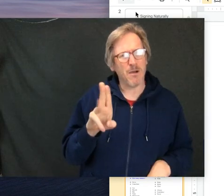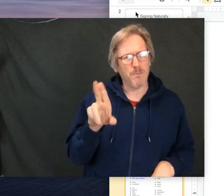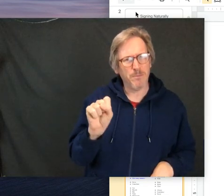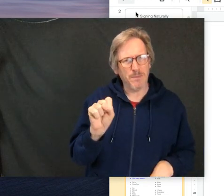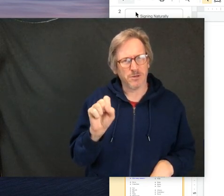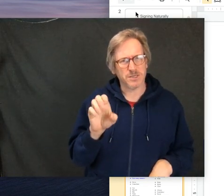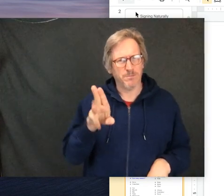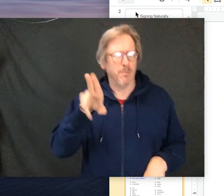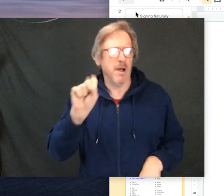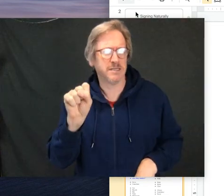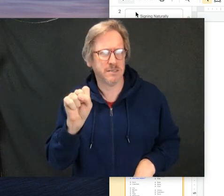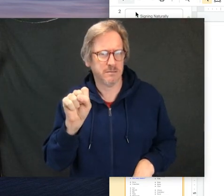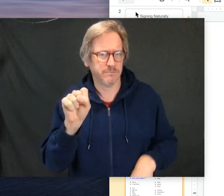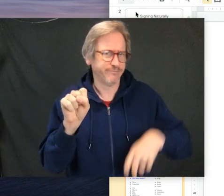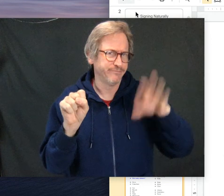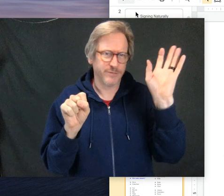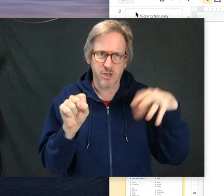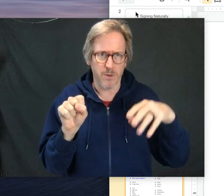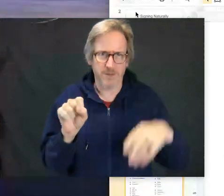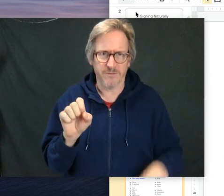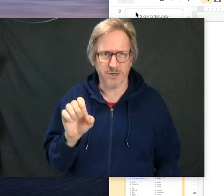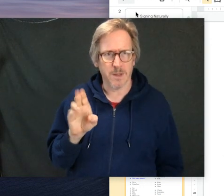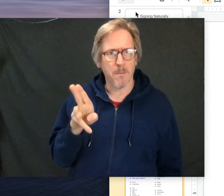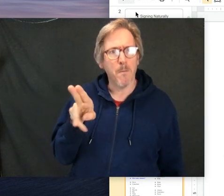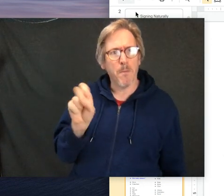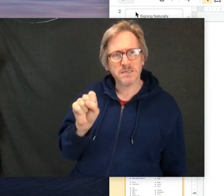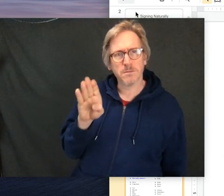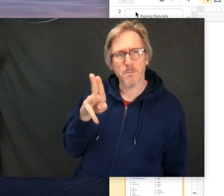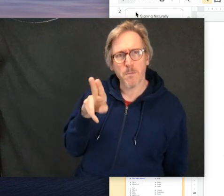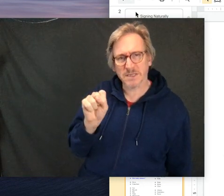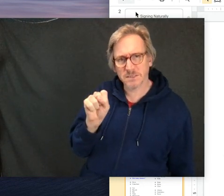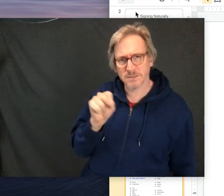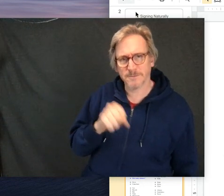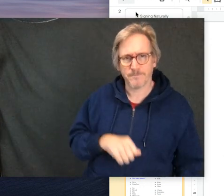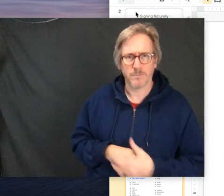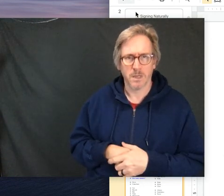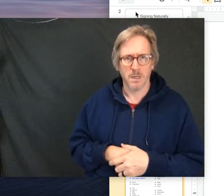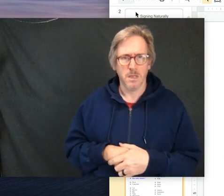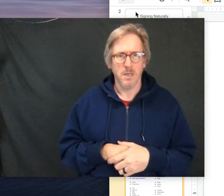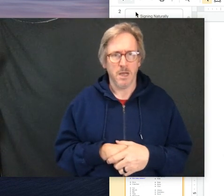think now people are just bus, just going with the fingerspell. Bus.